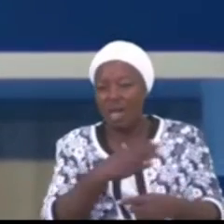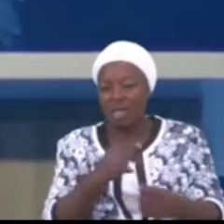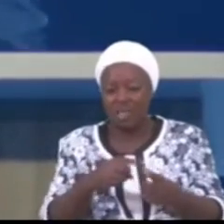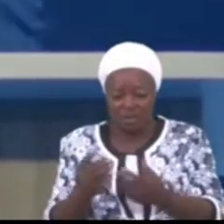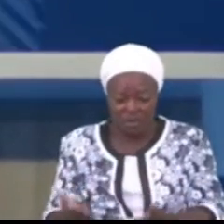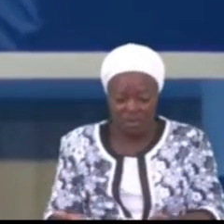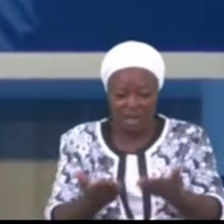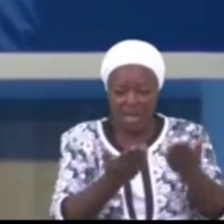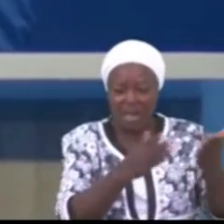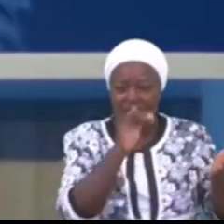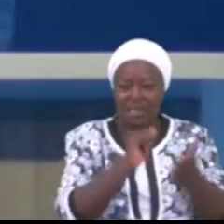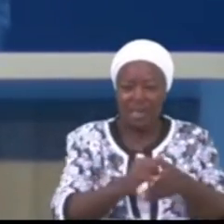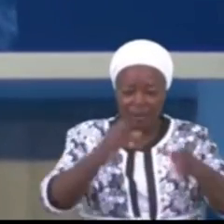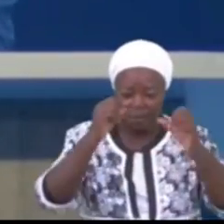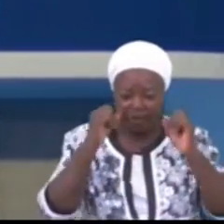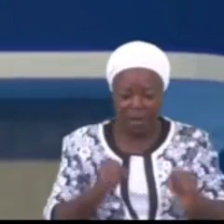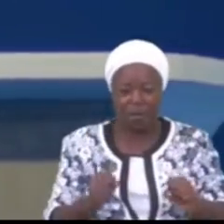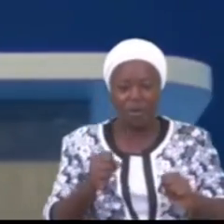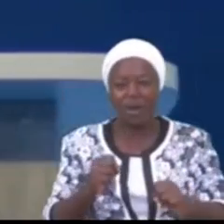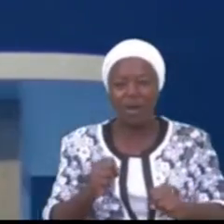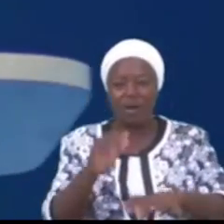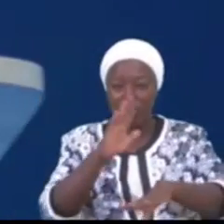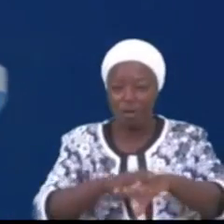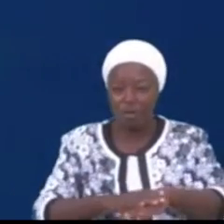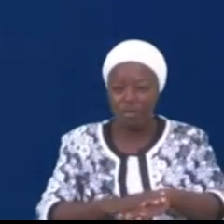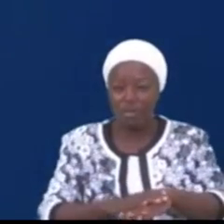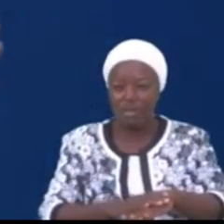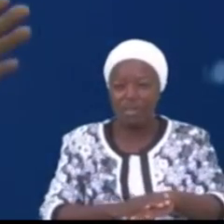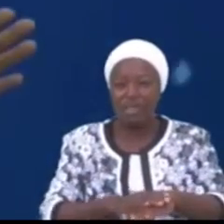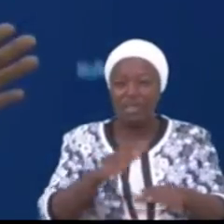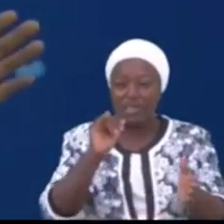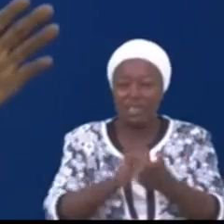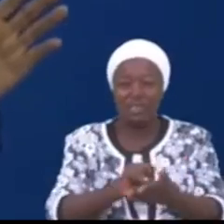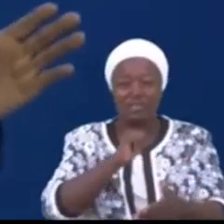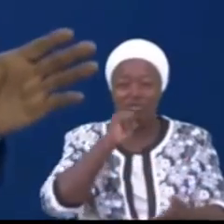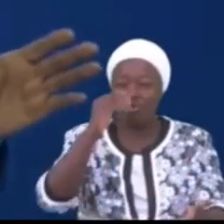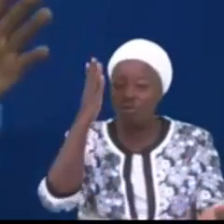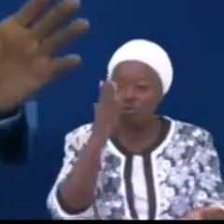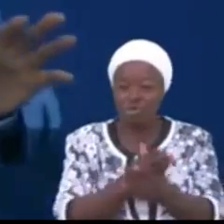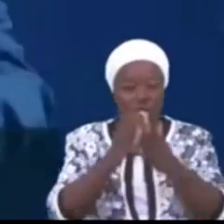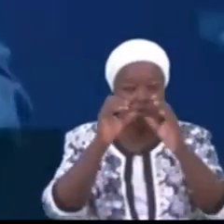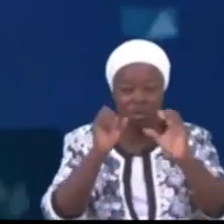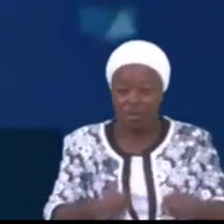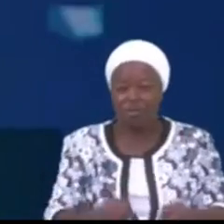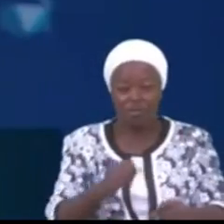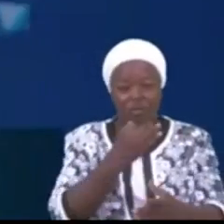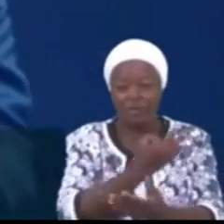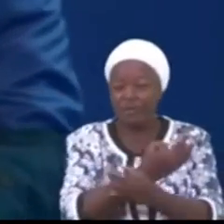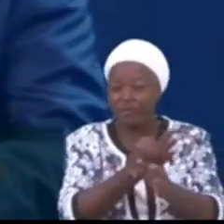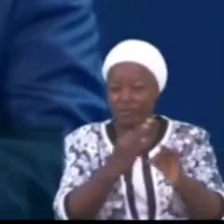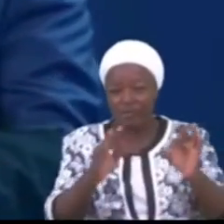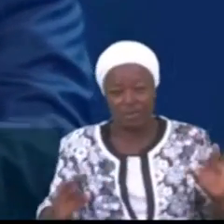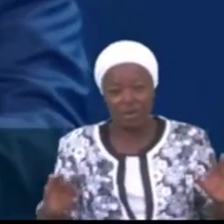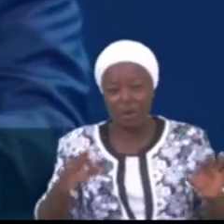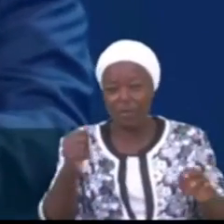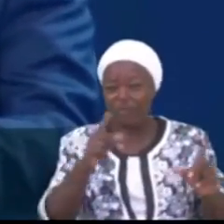that power on, the interminable emancipation of the Lord,